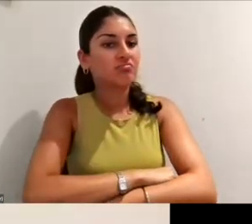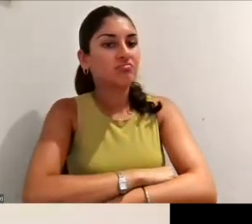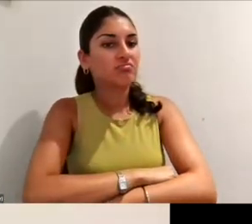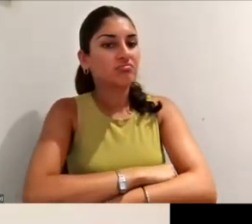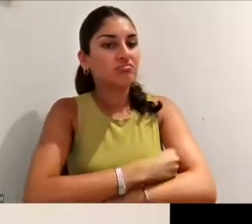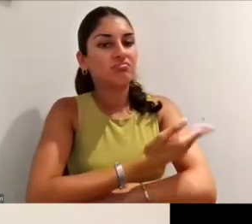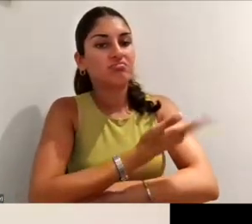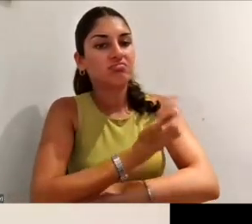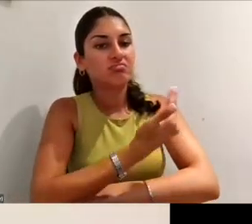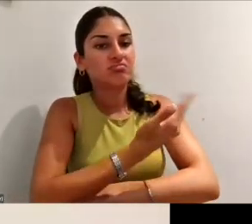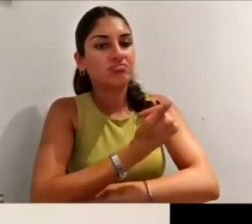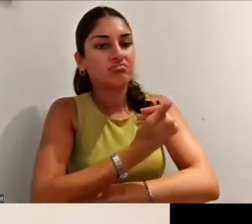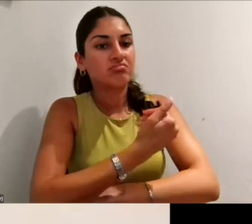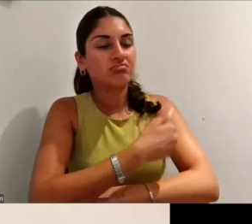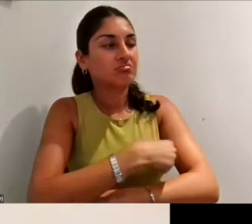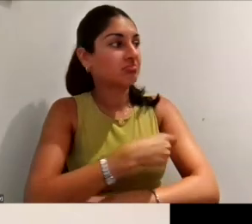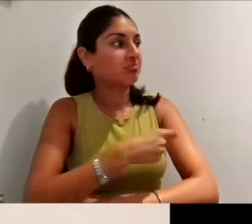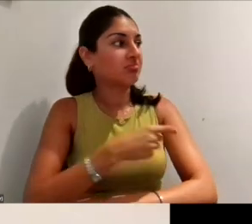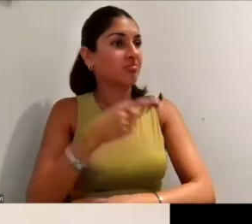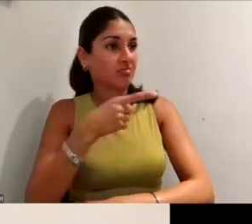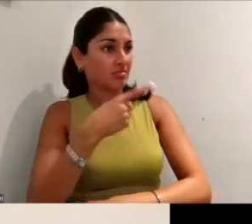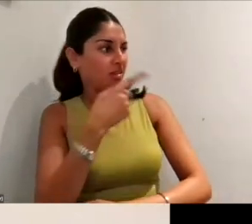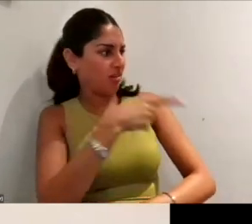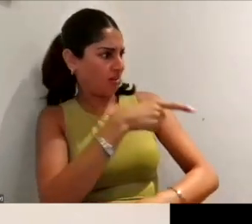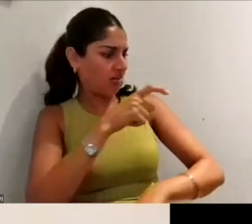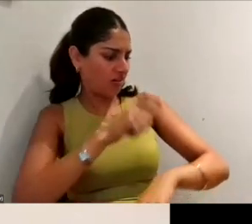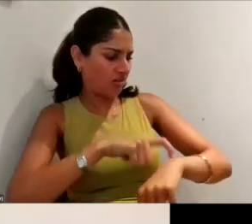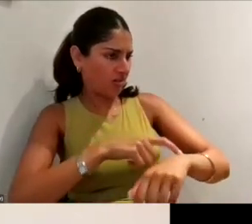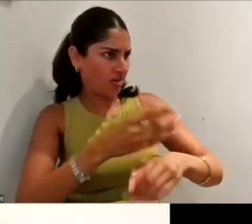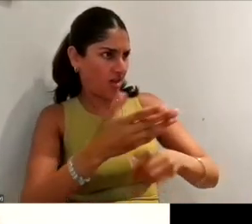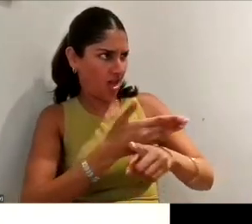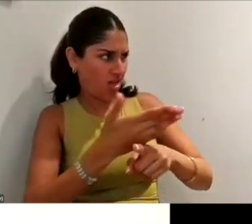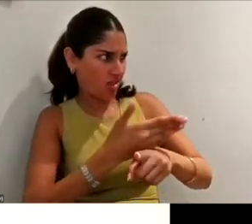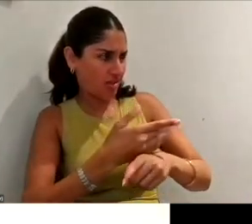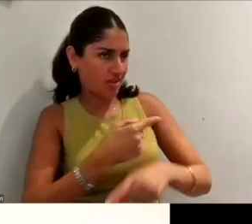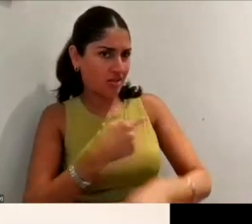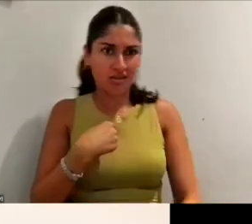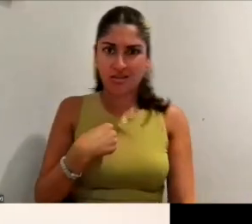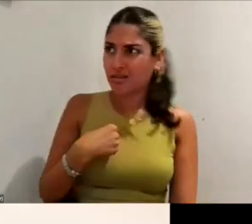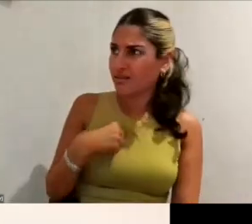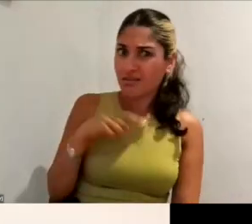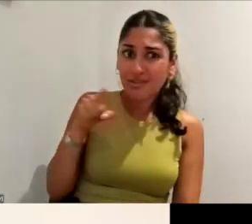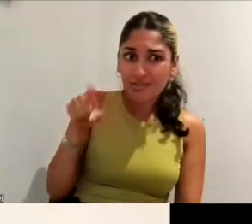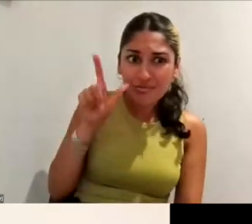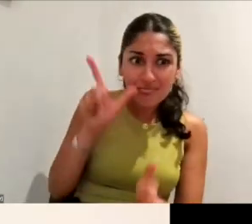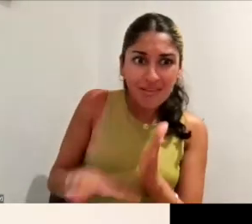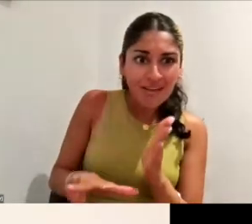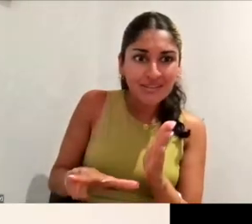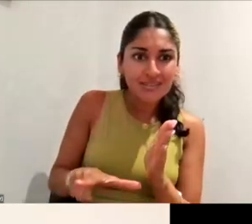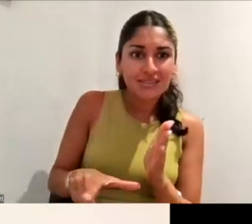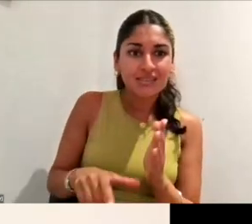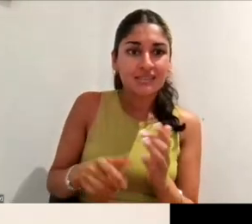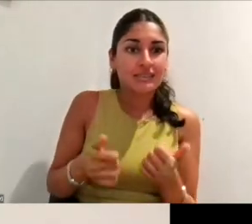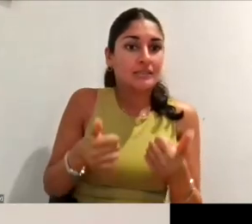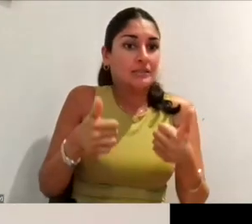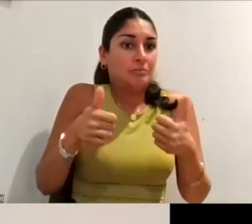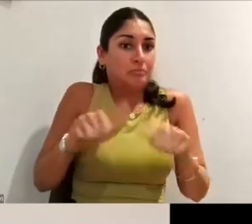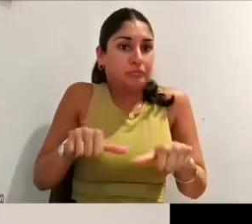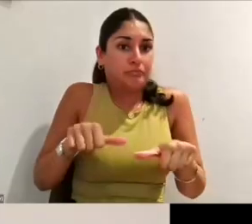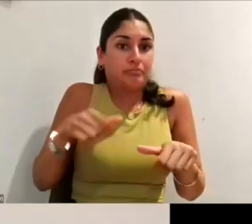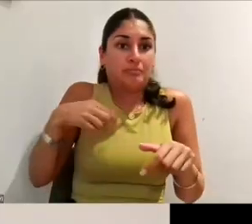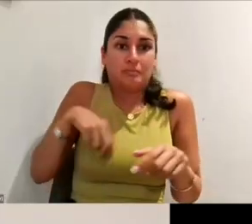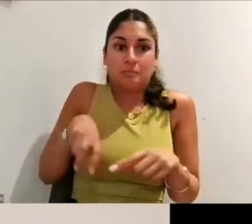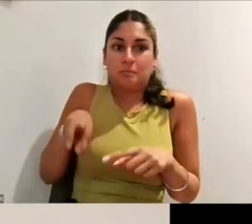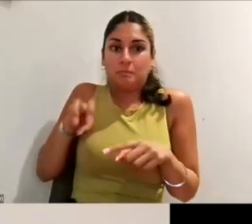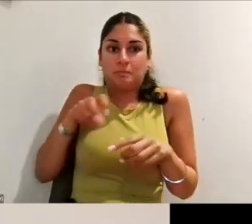eyes, we are early. Swiftly, I am sandwiched in the back between our towers of luggage as we